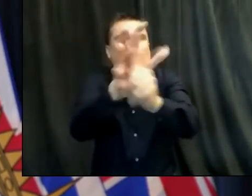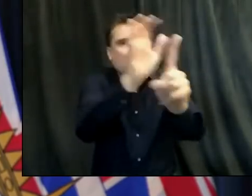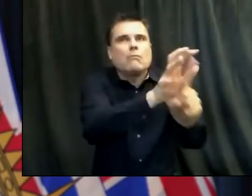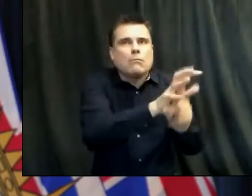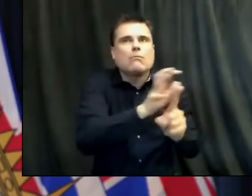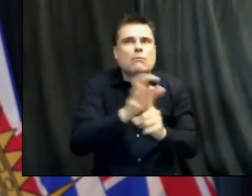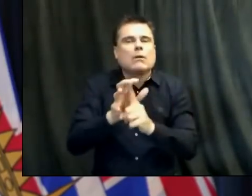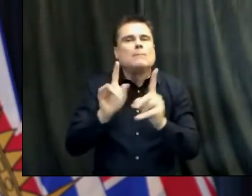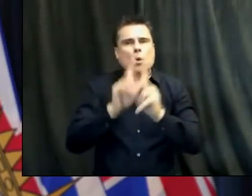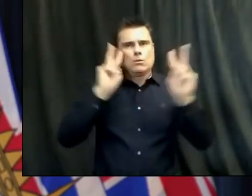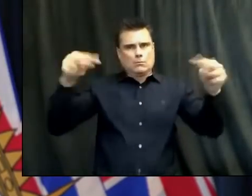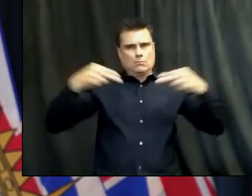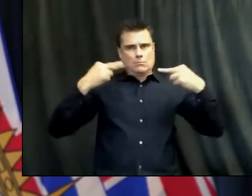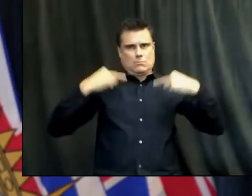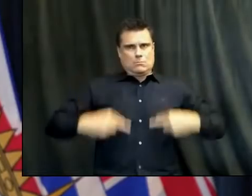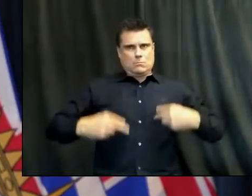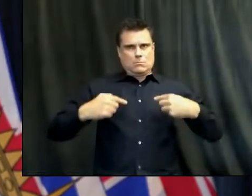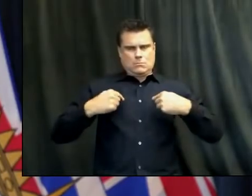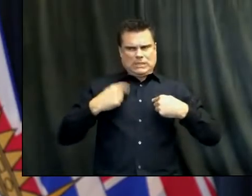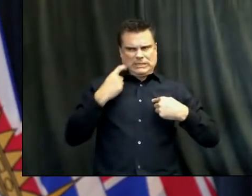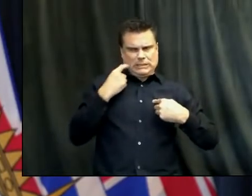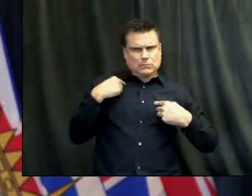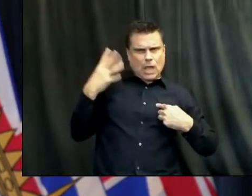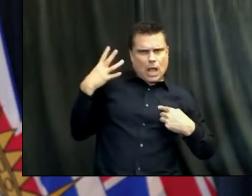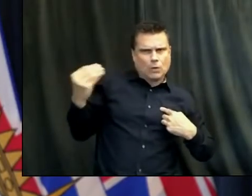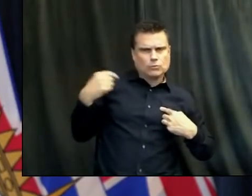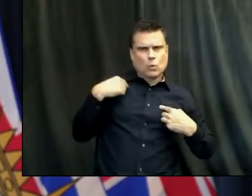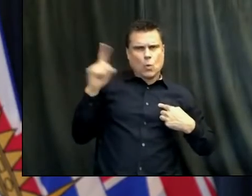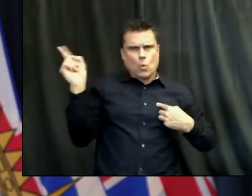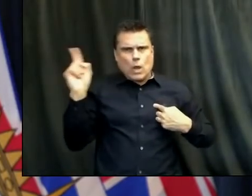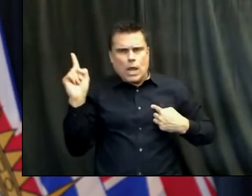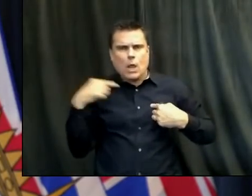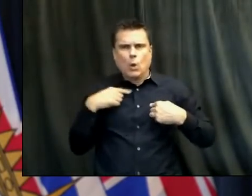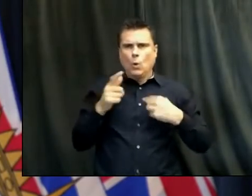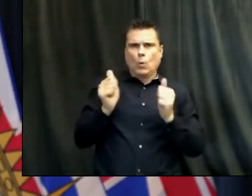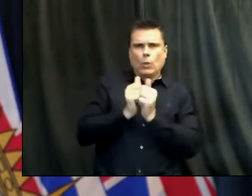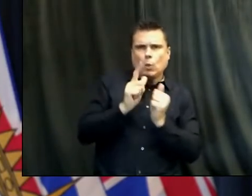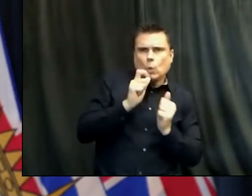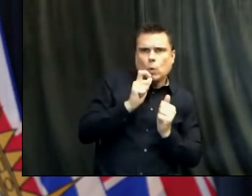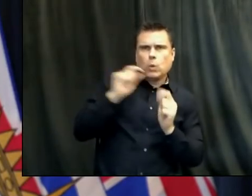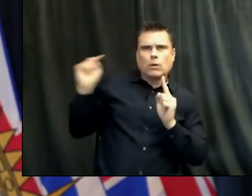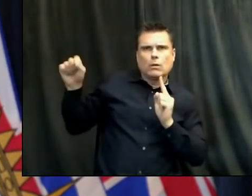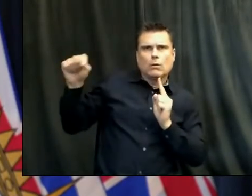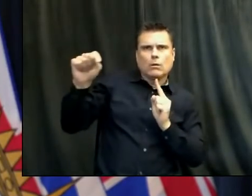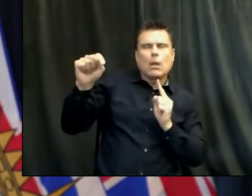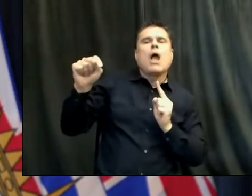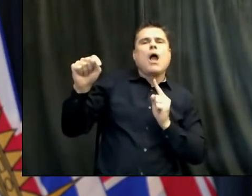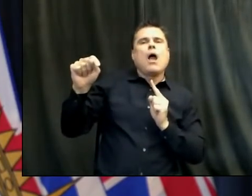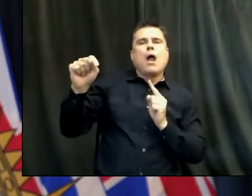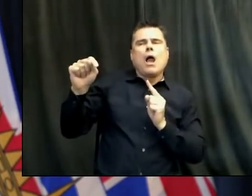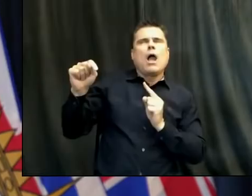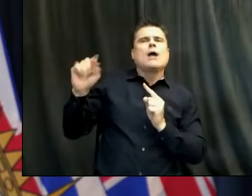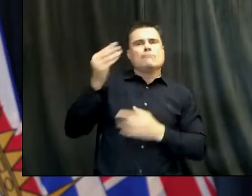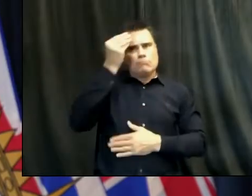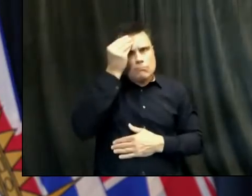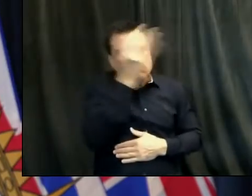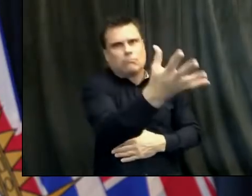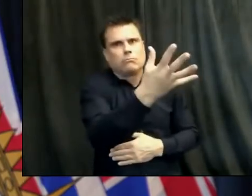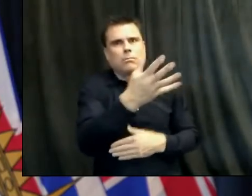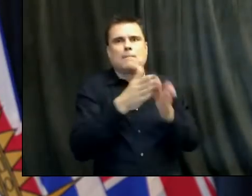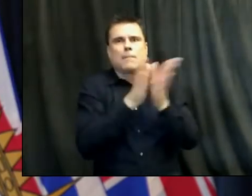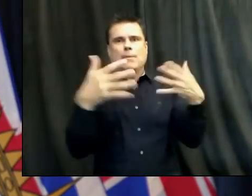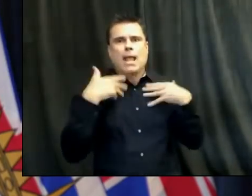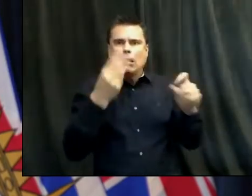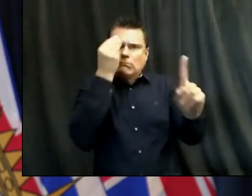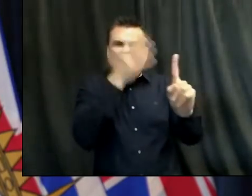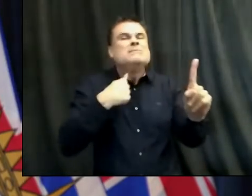been in contact with, and that can help us. Because yes, as the numbers are going up, it's becoming more and more challenging. And I know